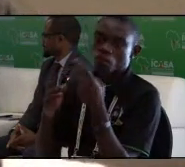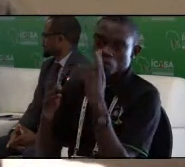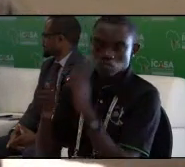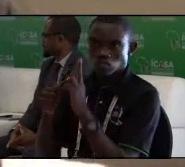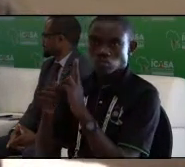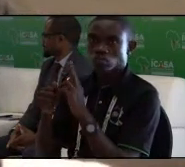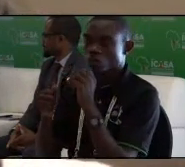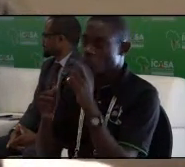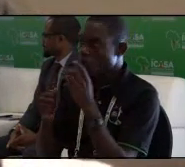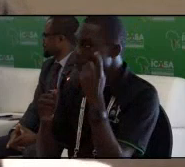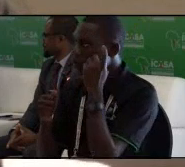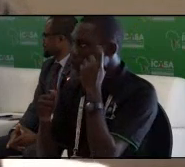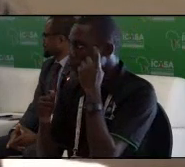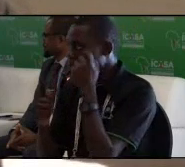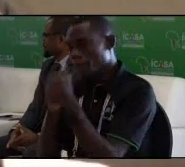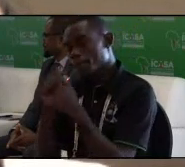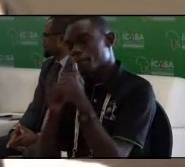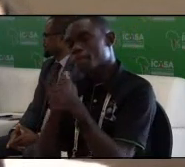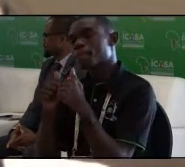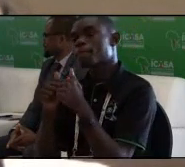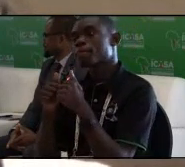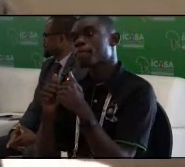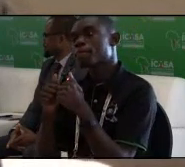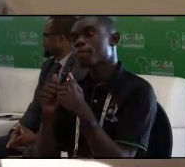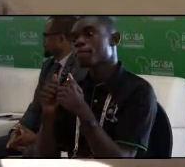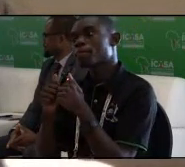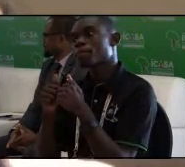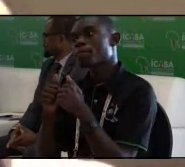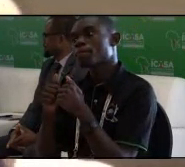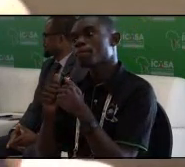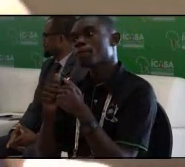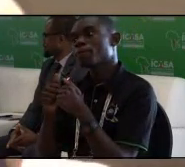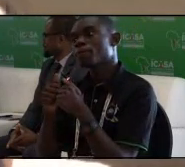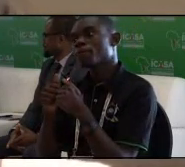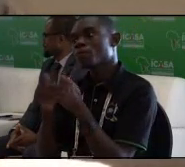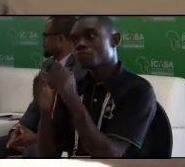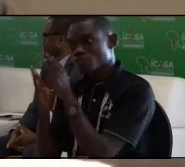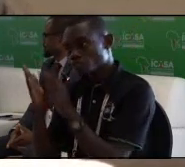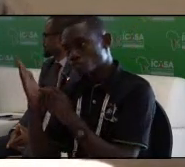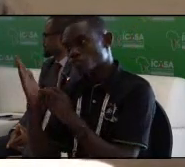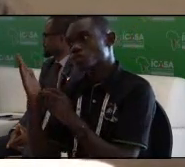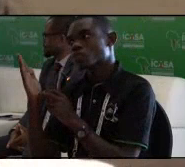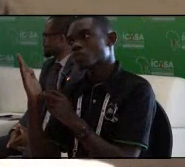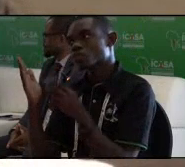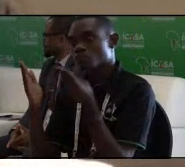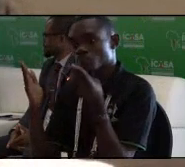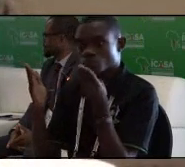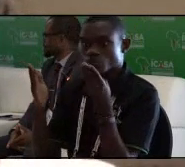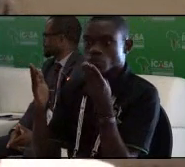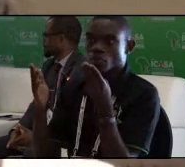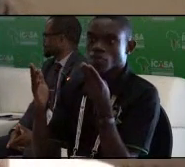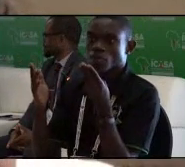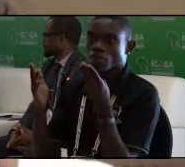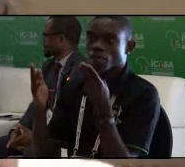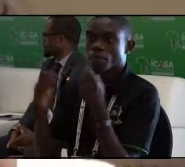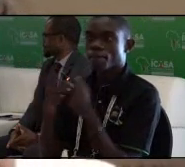using them. Yeah, so I think really each country needs to do a bit of assessment, assess your people, assess